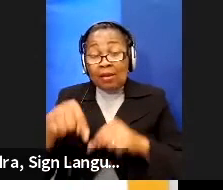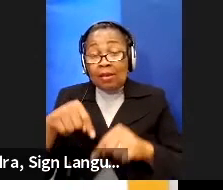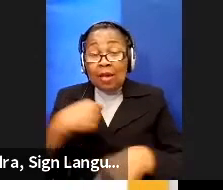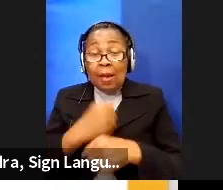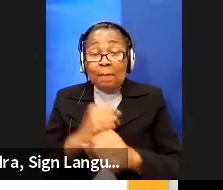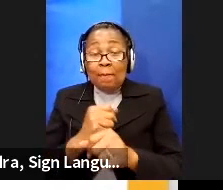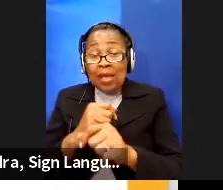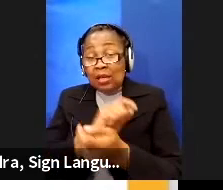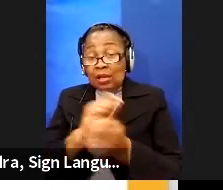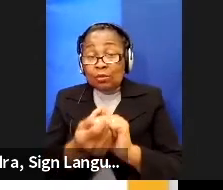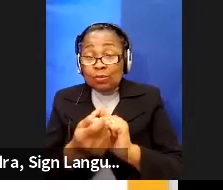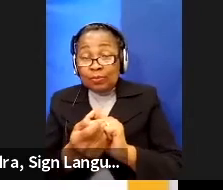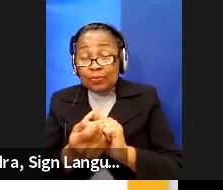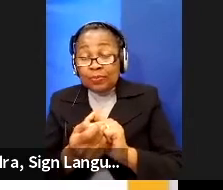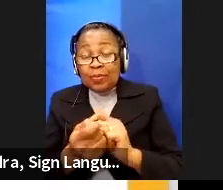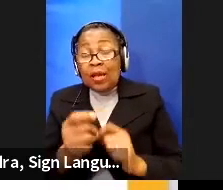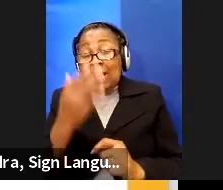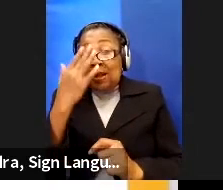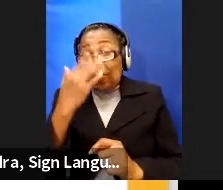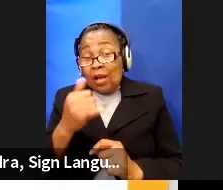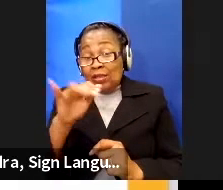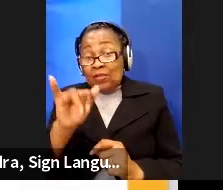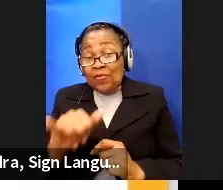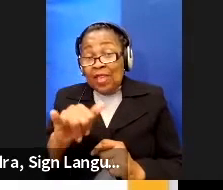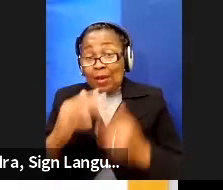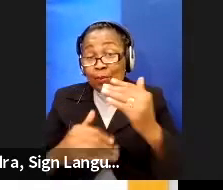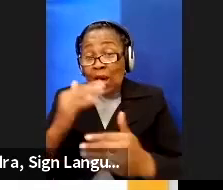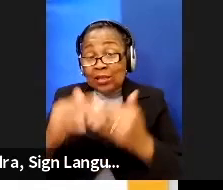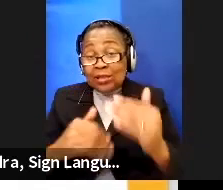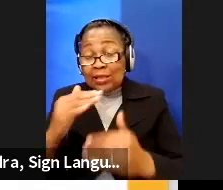corrections. Now, because of all of that process happening,